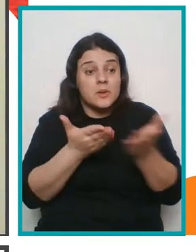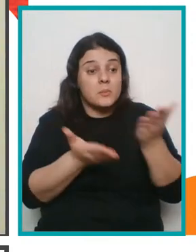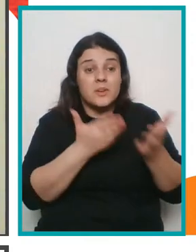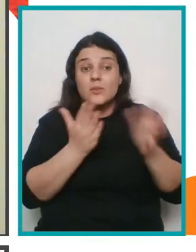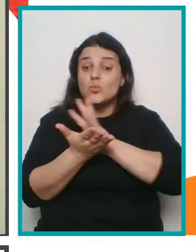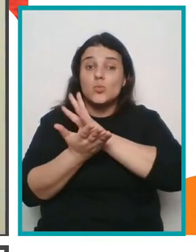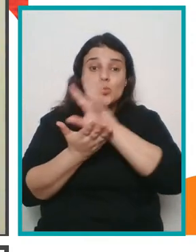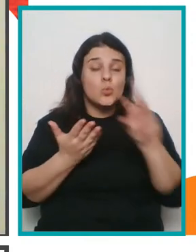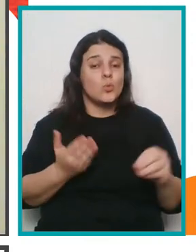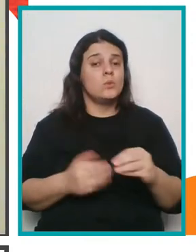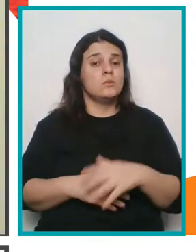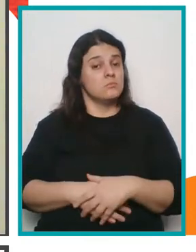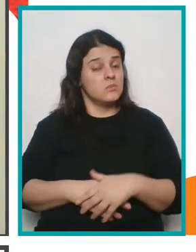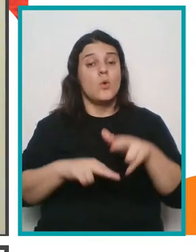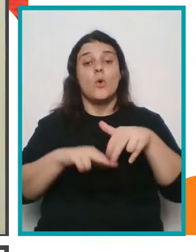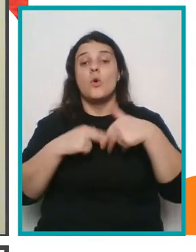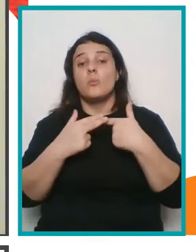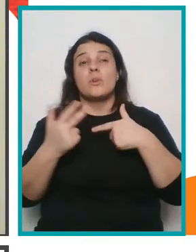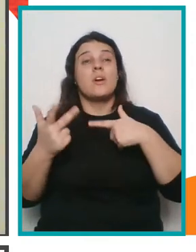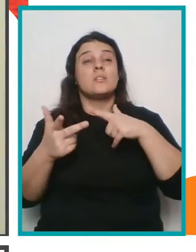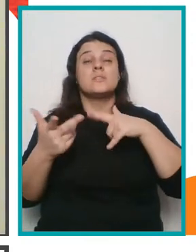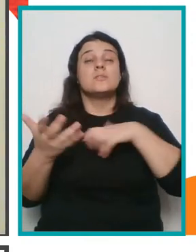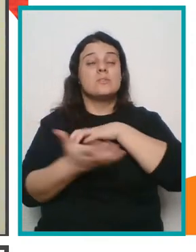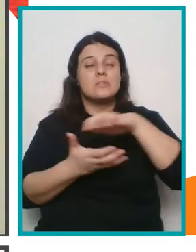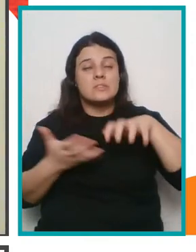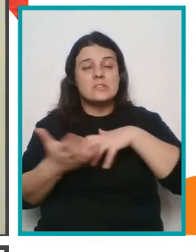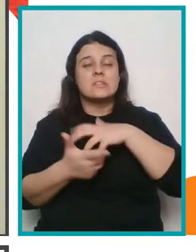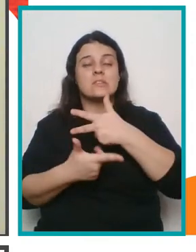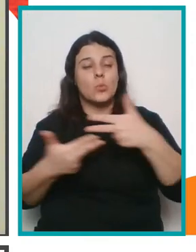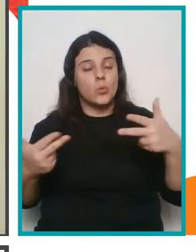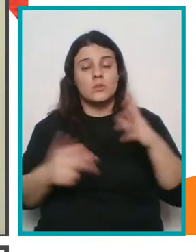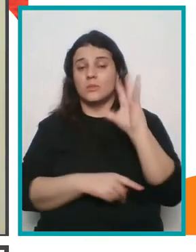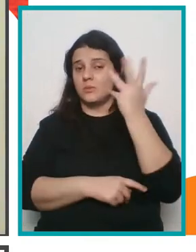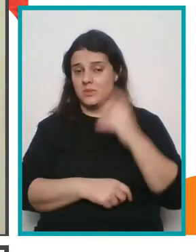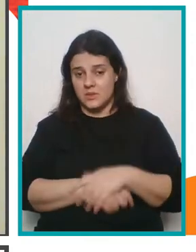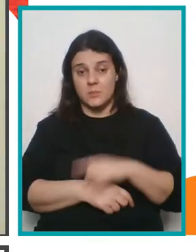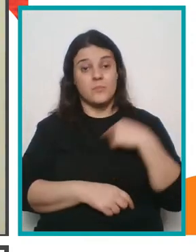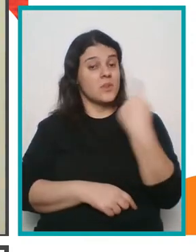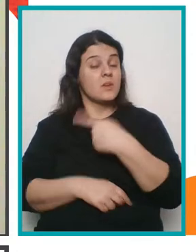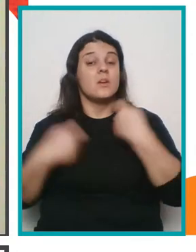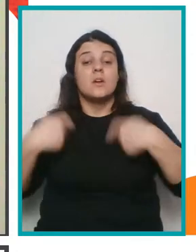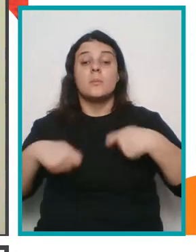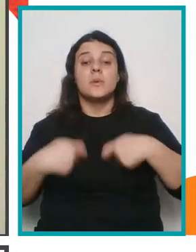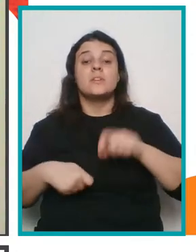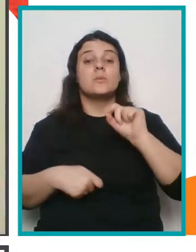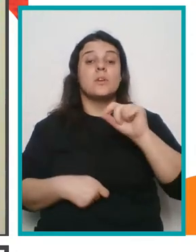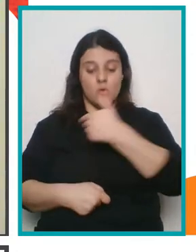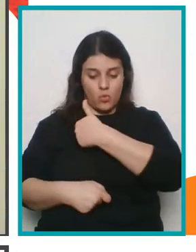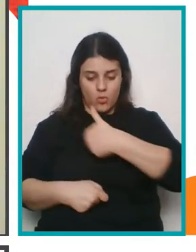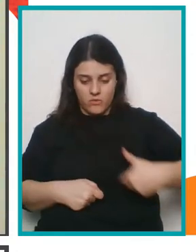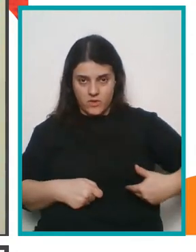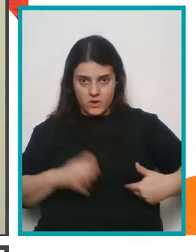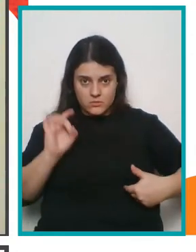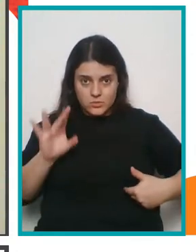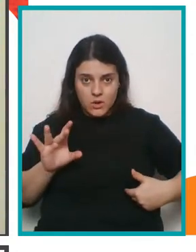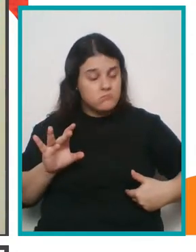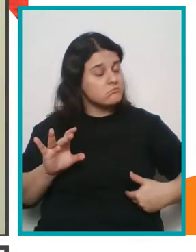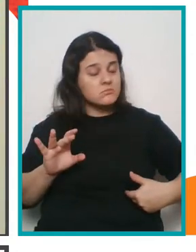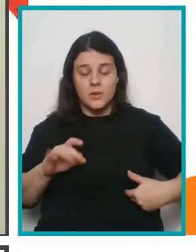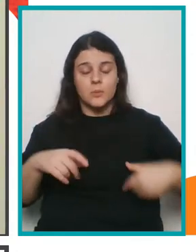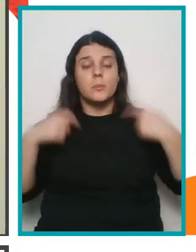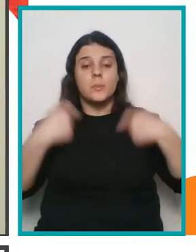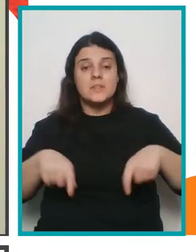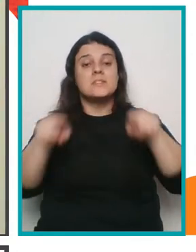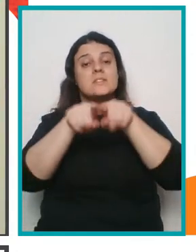the international community to play its role in putting an end to the climate crisis,